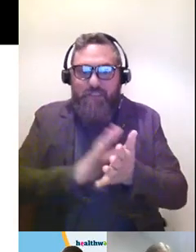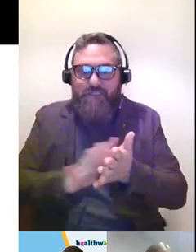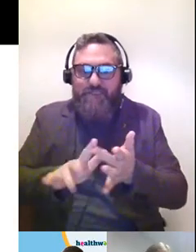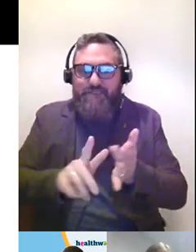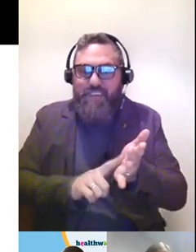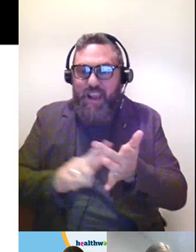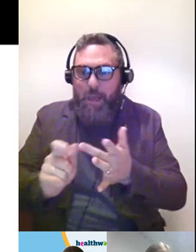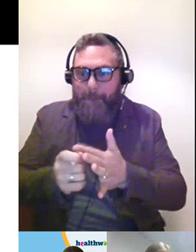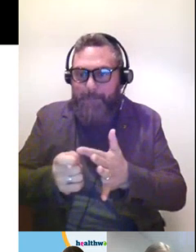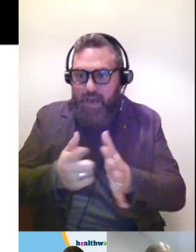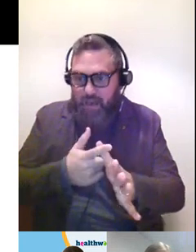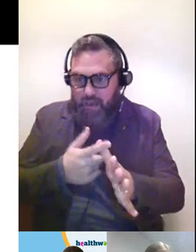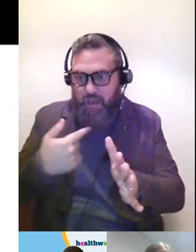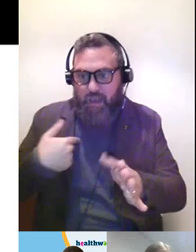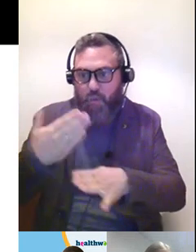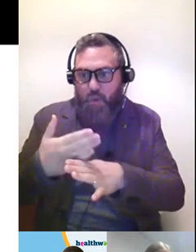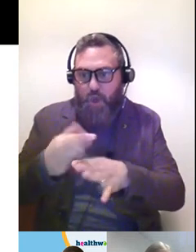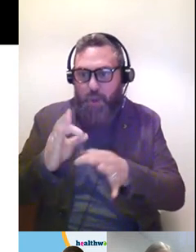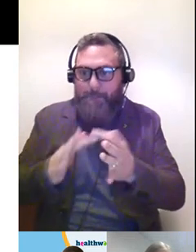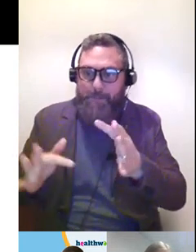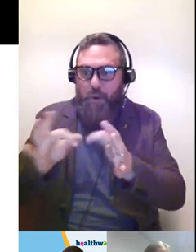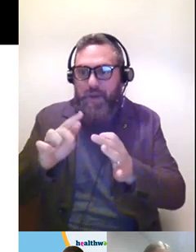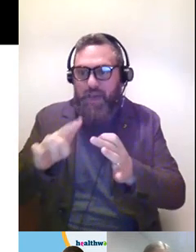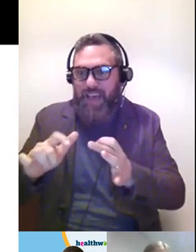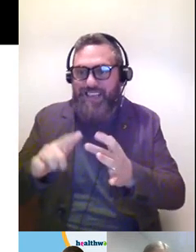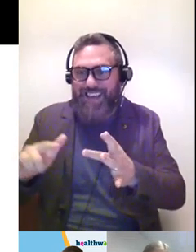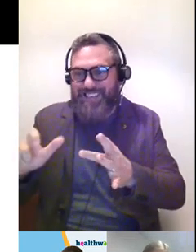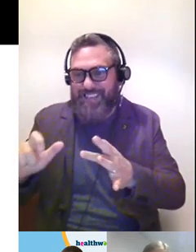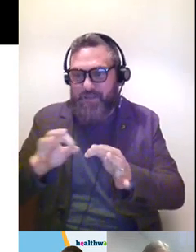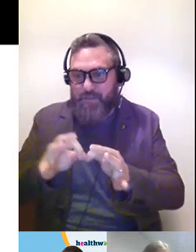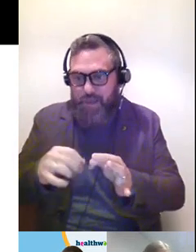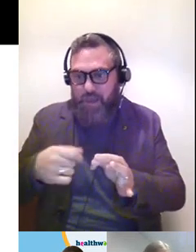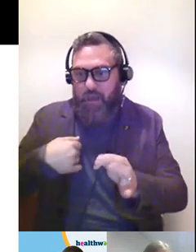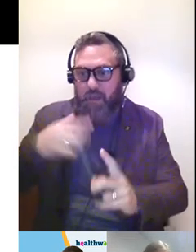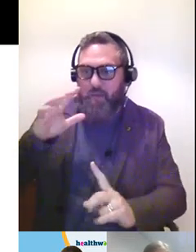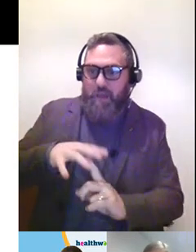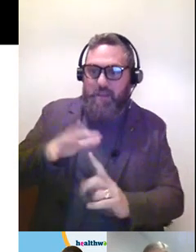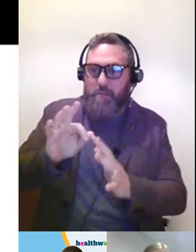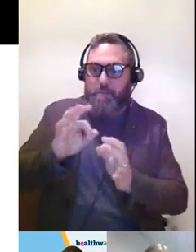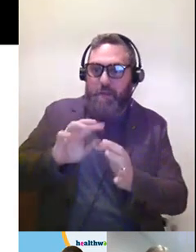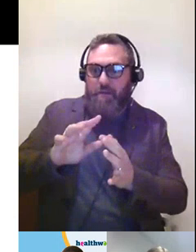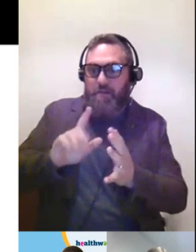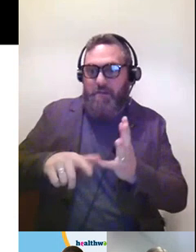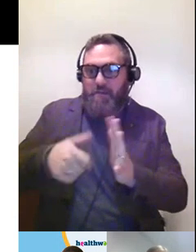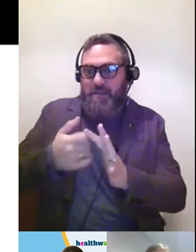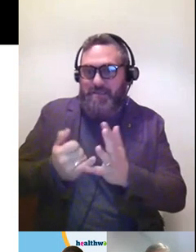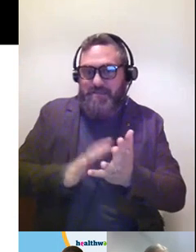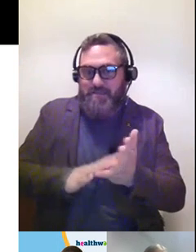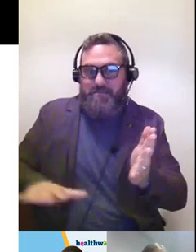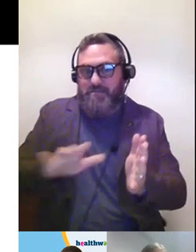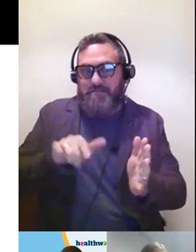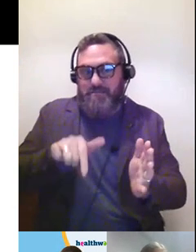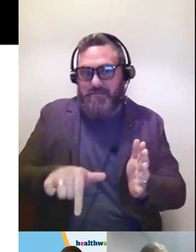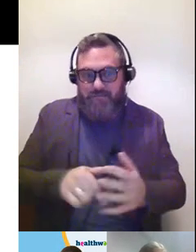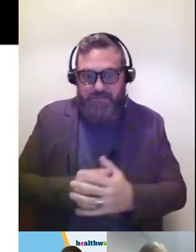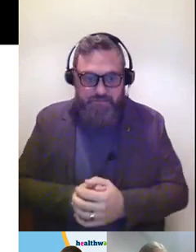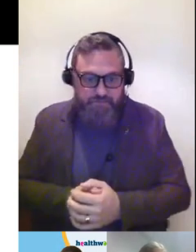for Bob ICB and I'm their Buckinghamshire place-based director. It's good to see everyone. Thank